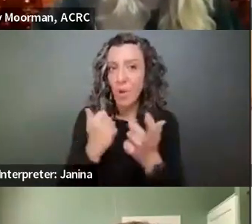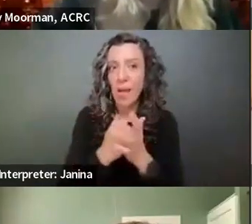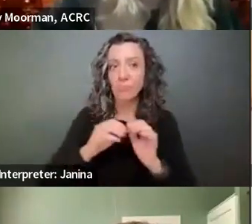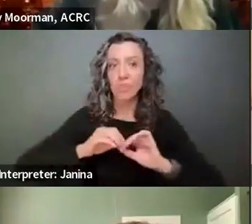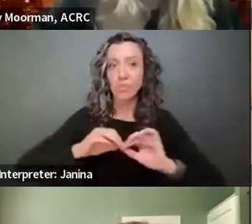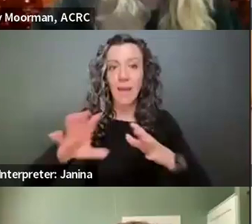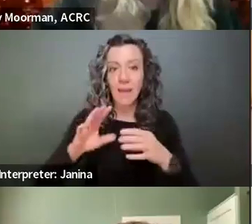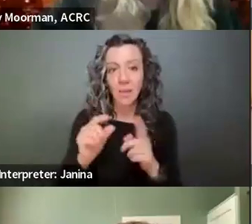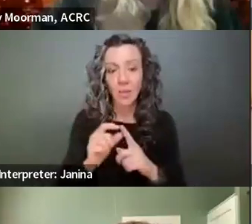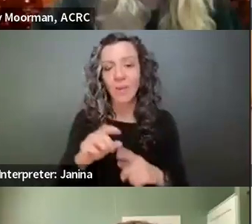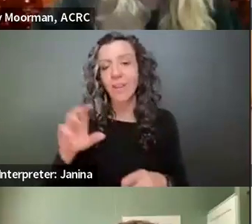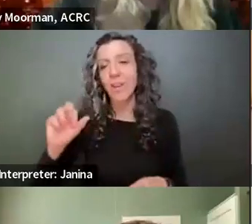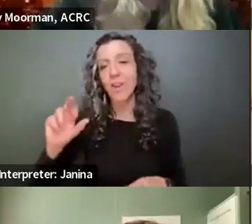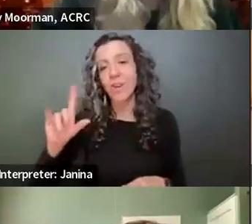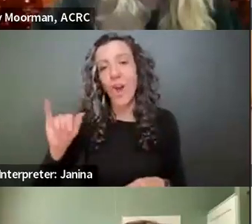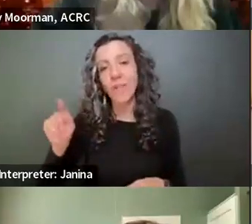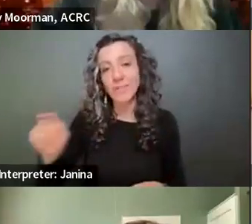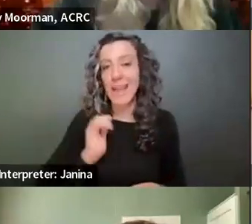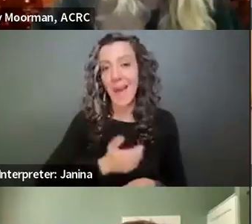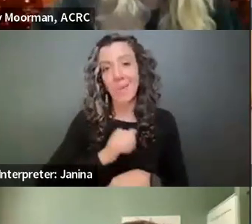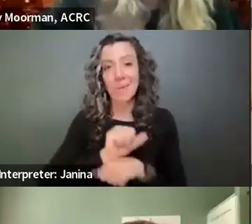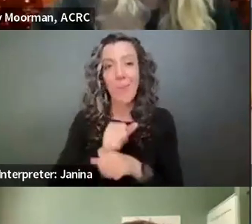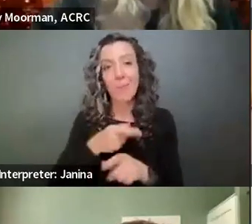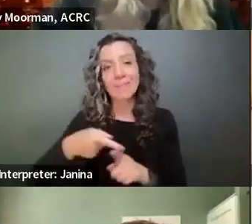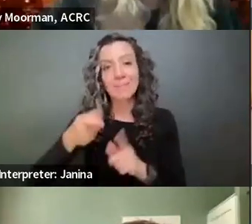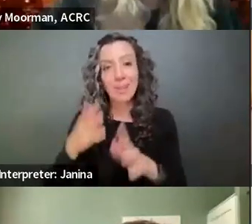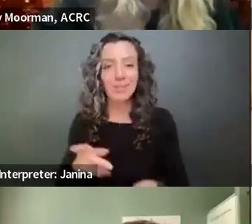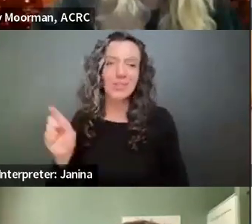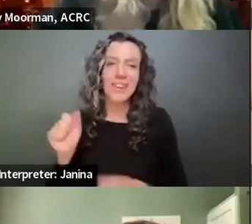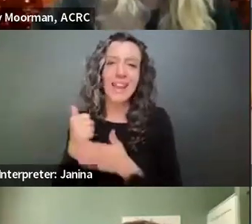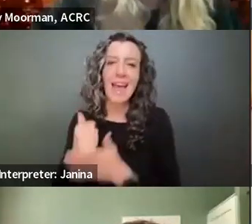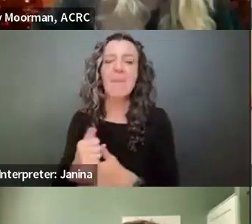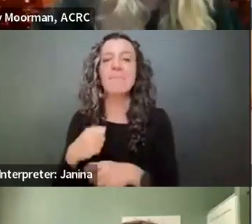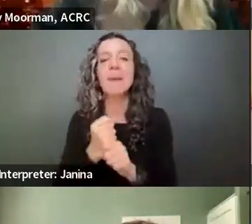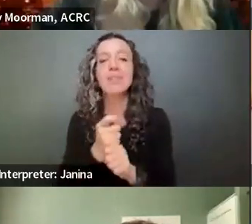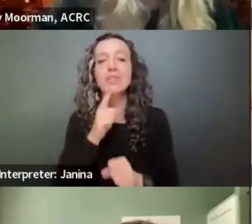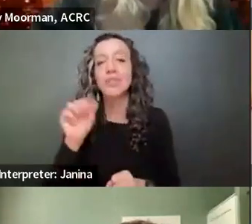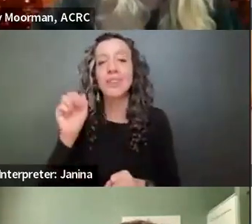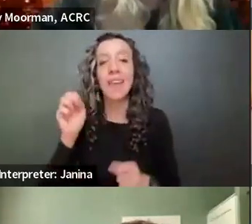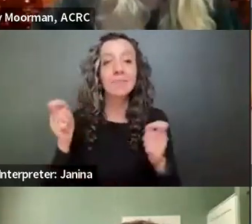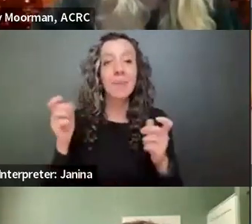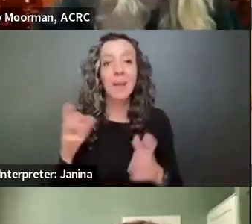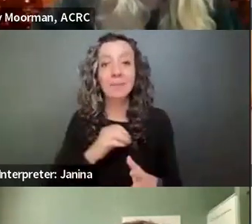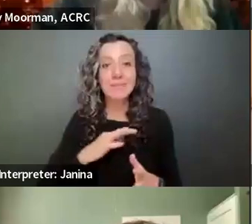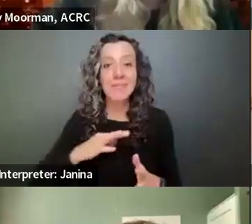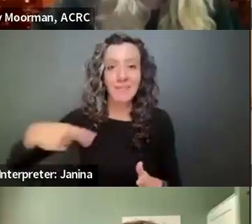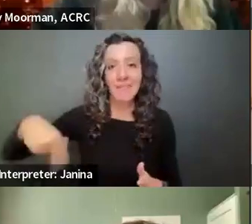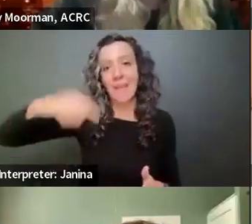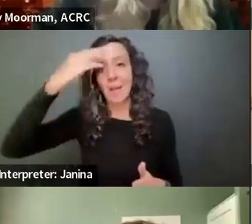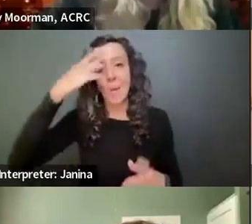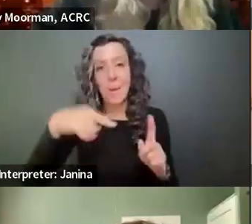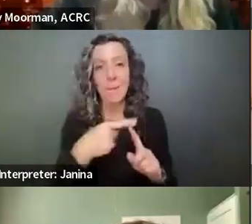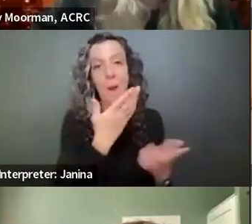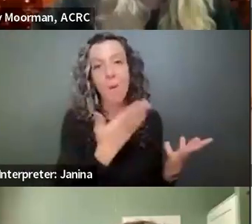sure Carly, as our employment specialist, can help with that as well, making sure our case management staff are aware of your guys' service so they